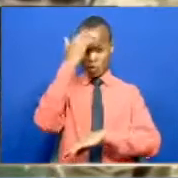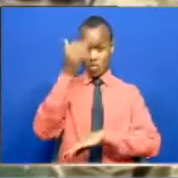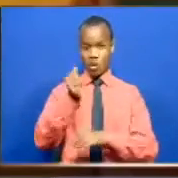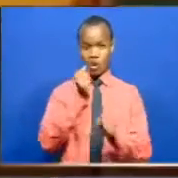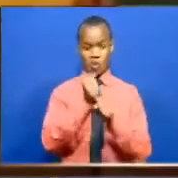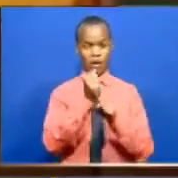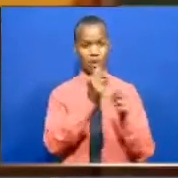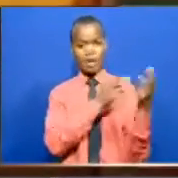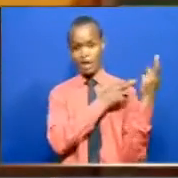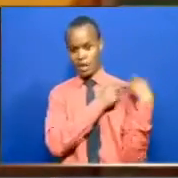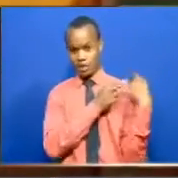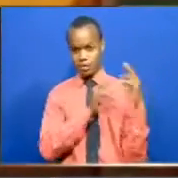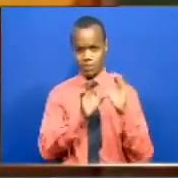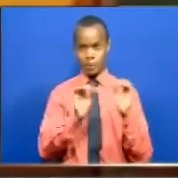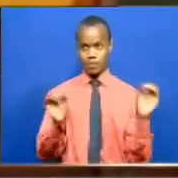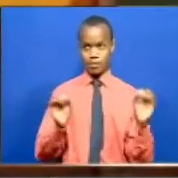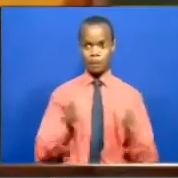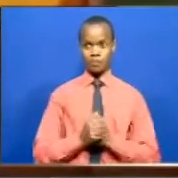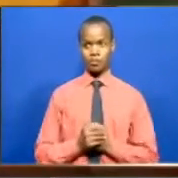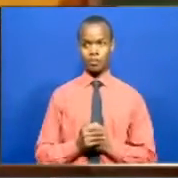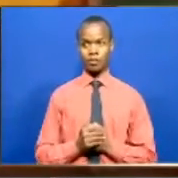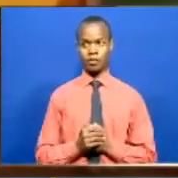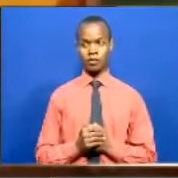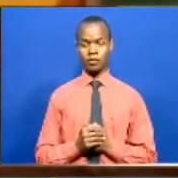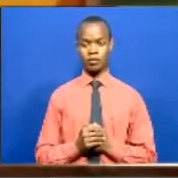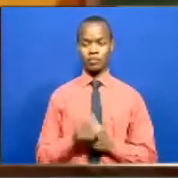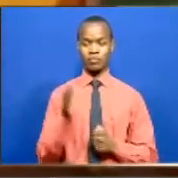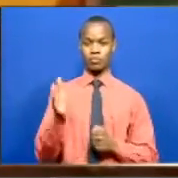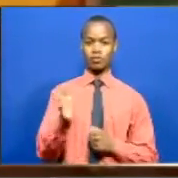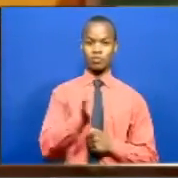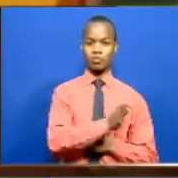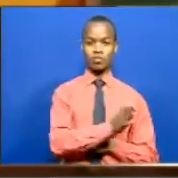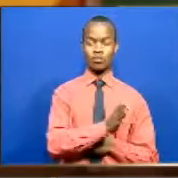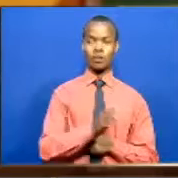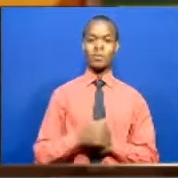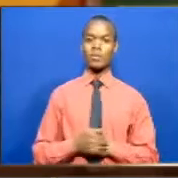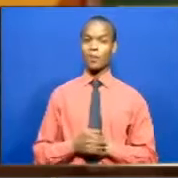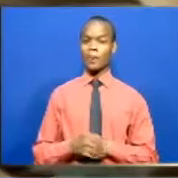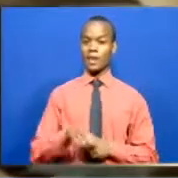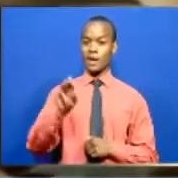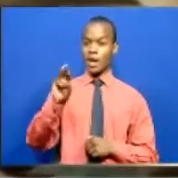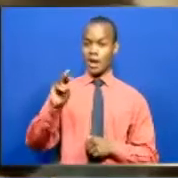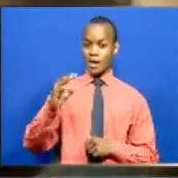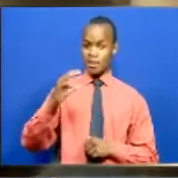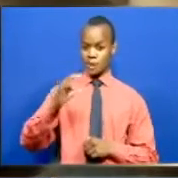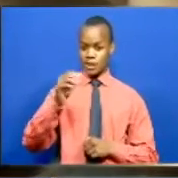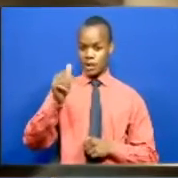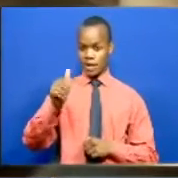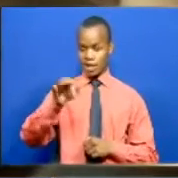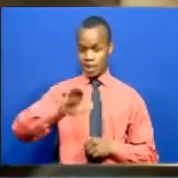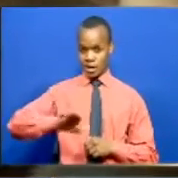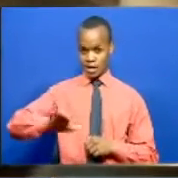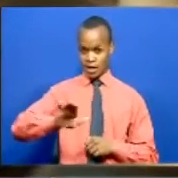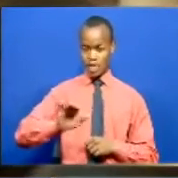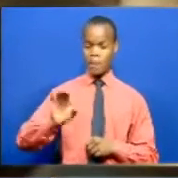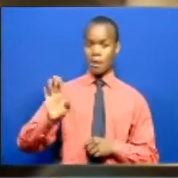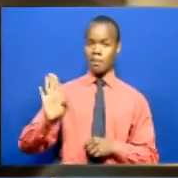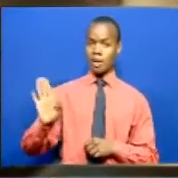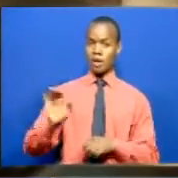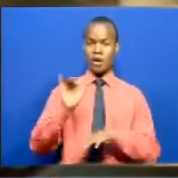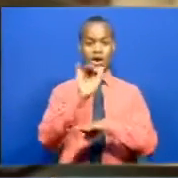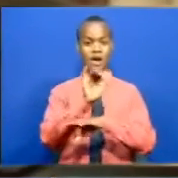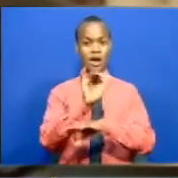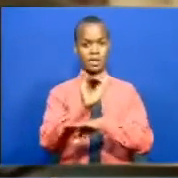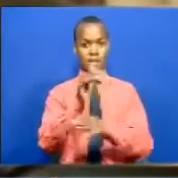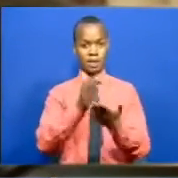kazi yake. A serious action. In Baringo, members of the County Assembly have asked the County Department of Health